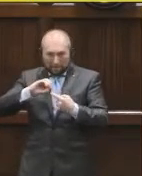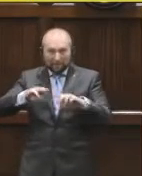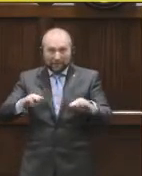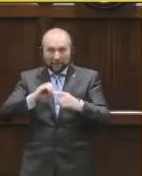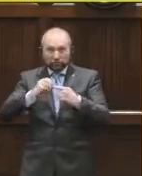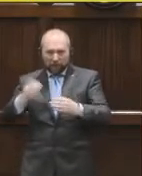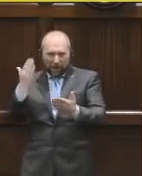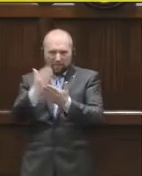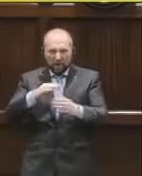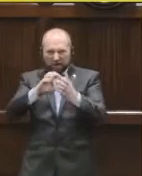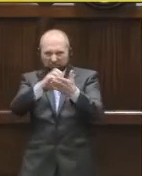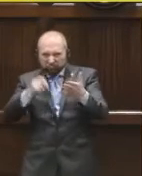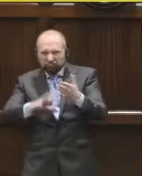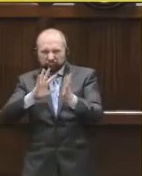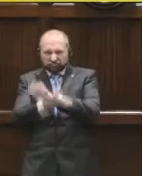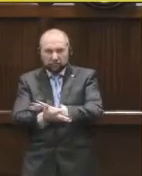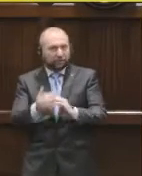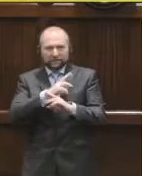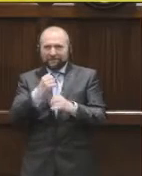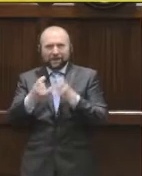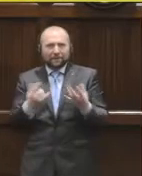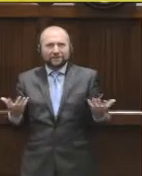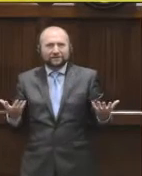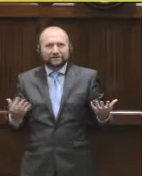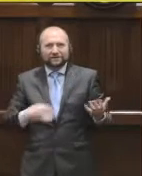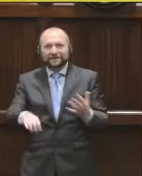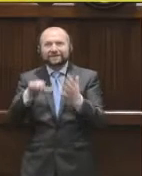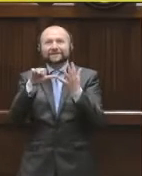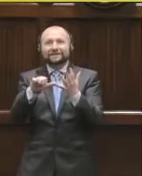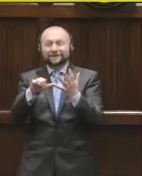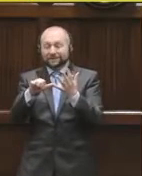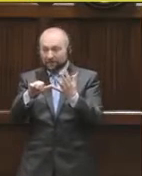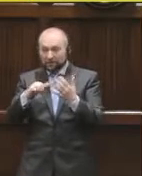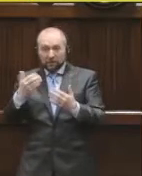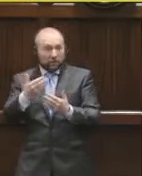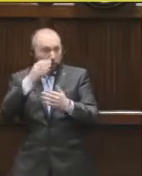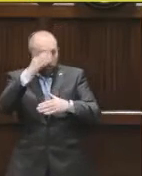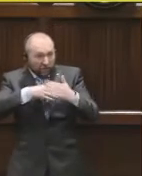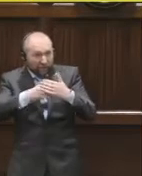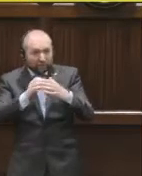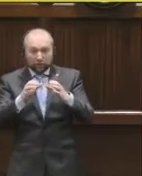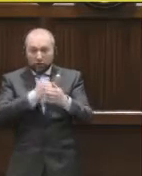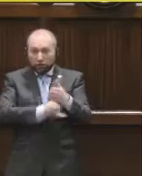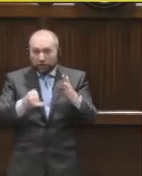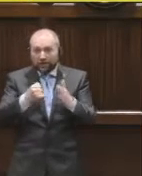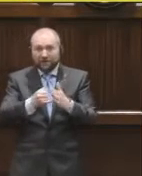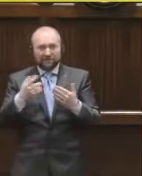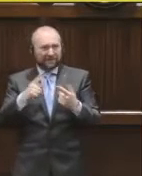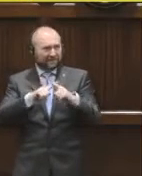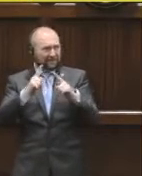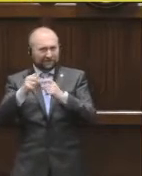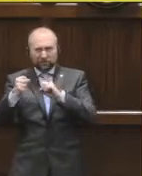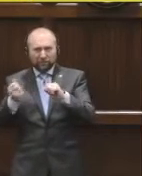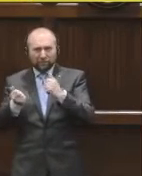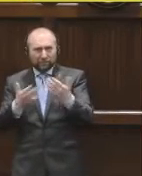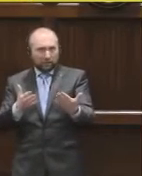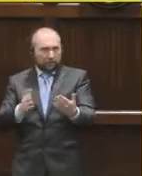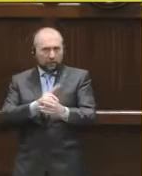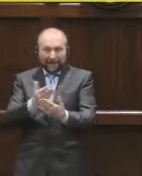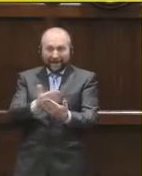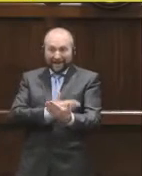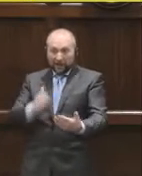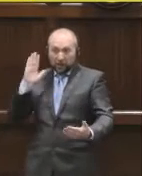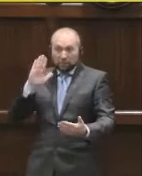6, service providers such as government bodies are not legally obliged to respect Irish Sign Language. They will translate information but